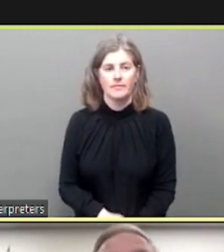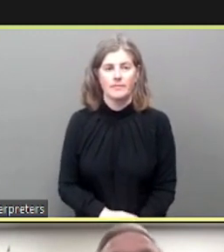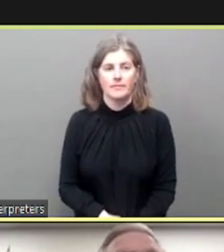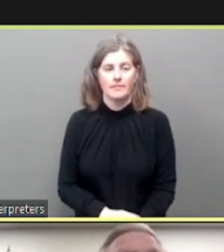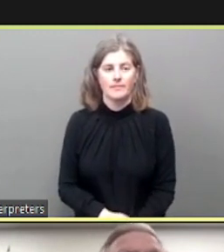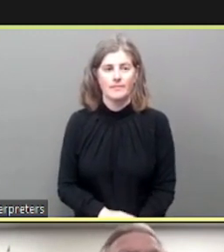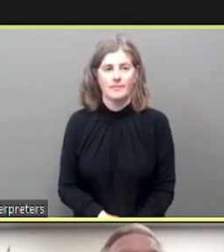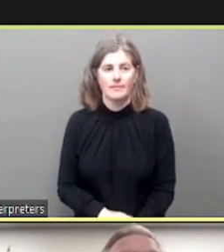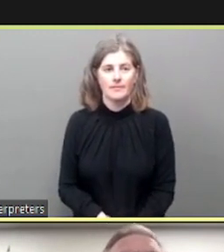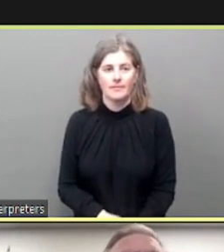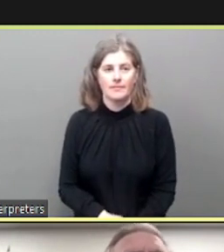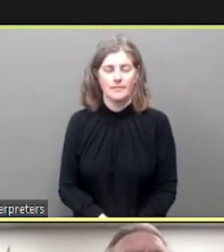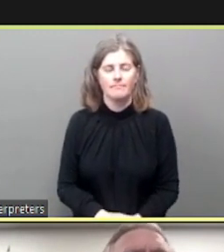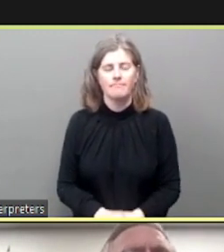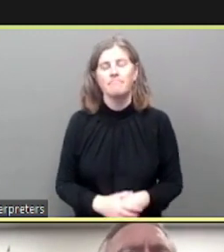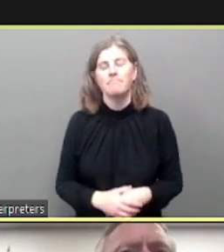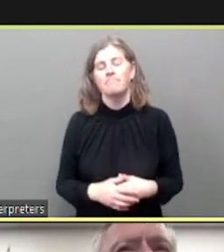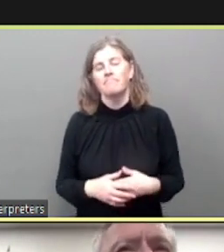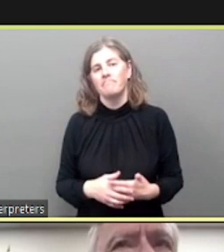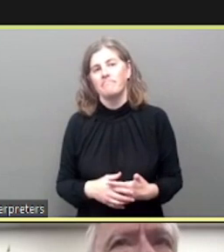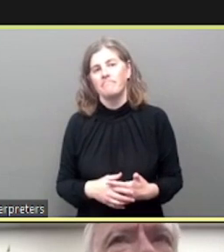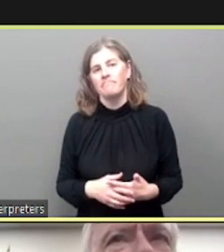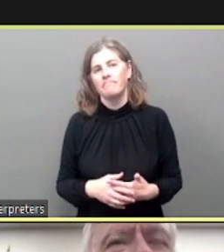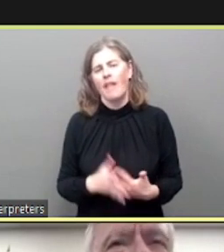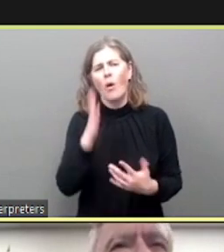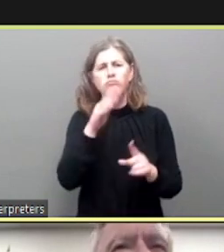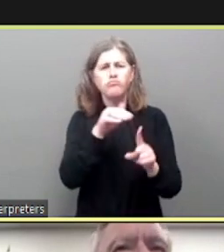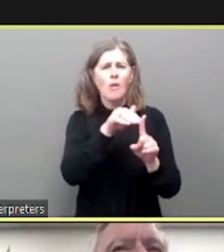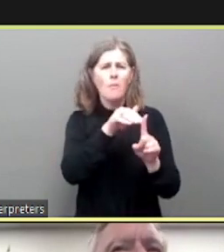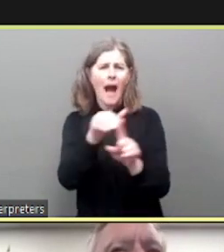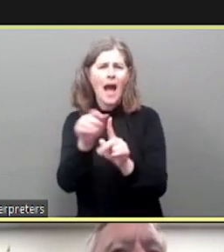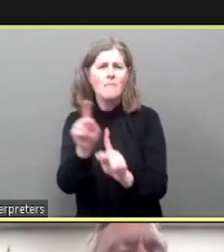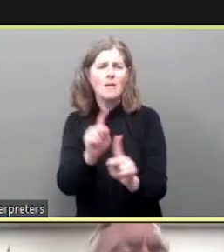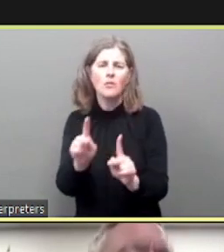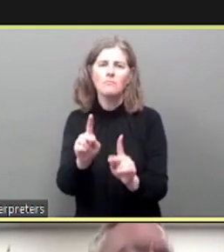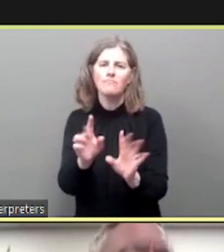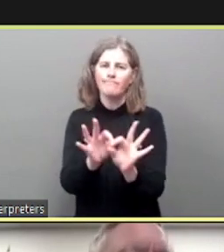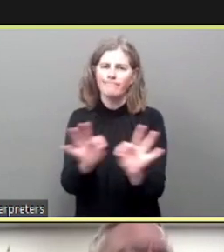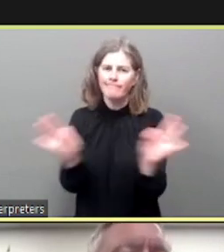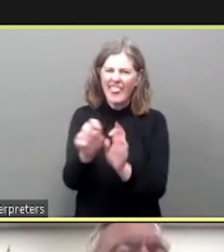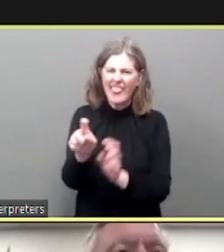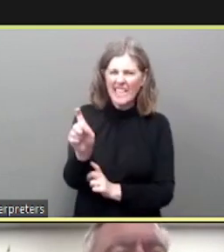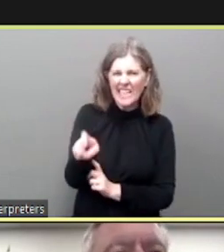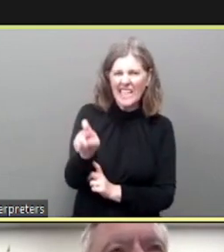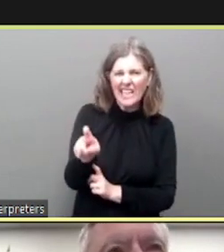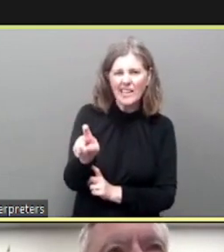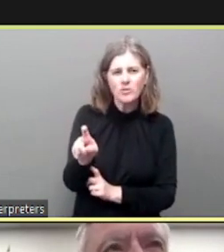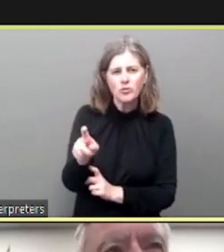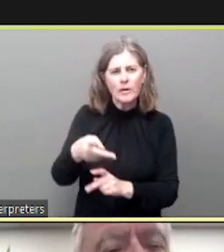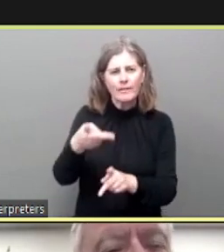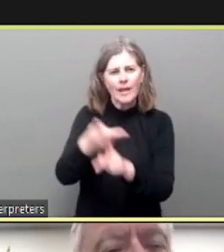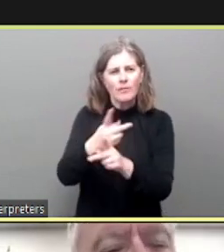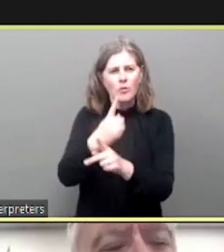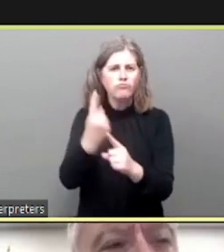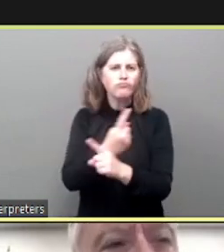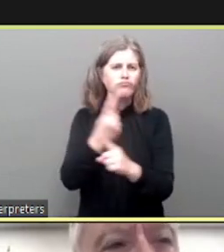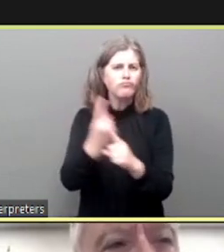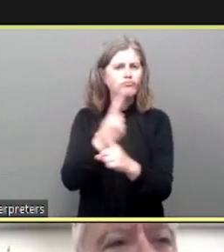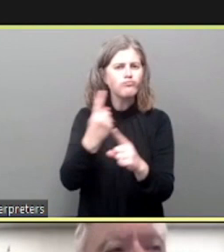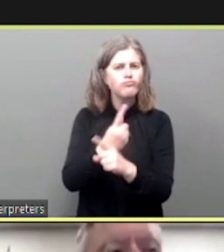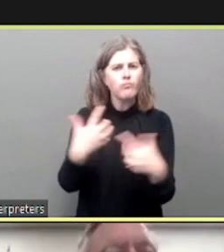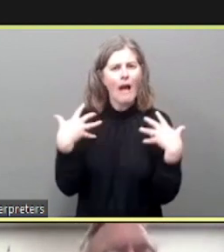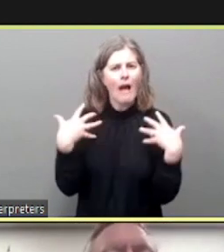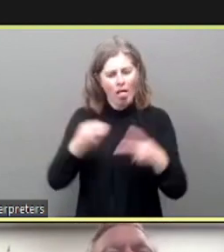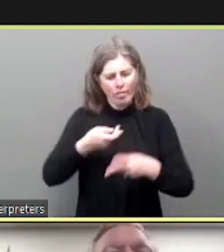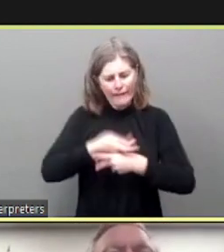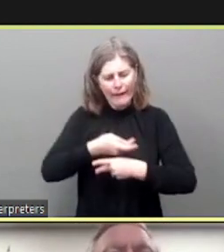I wanted to, just remind folks about the need to keep up that regular healthcare.